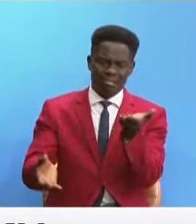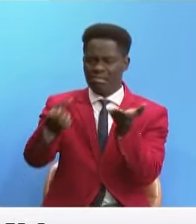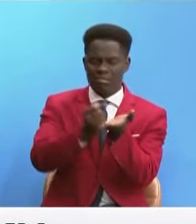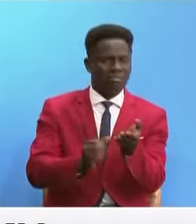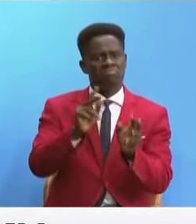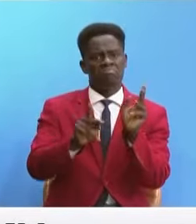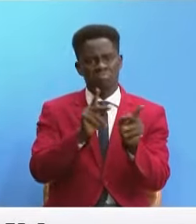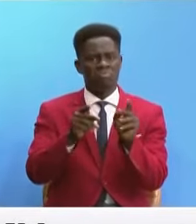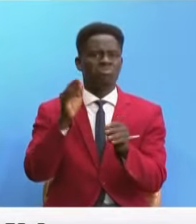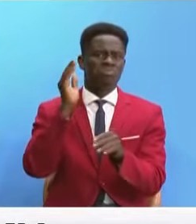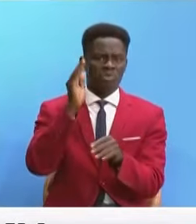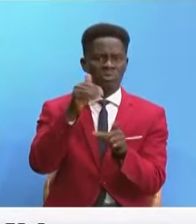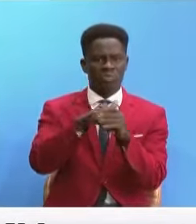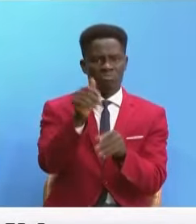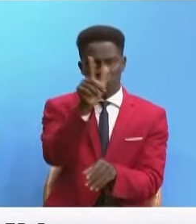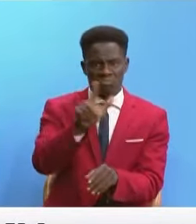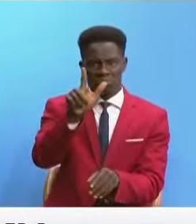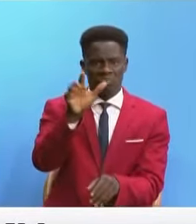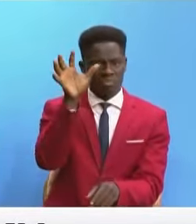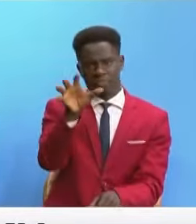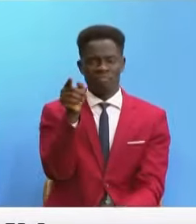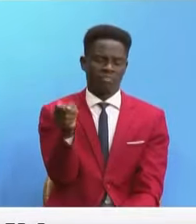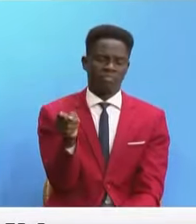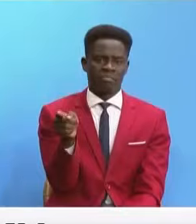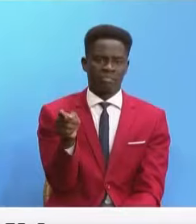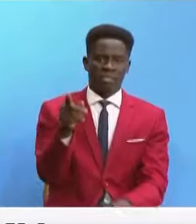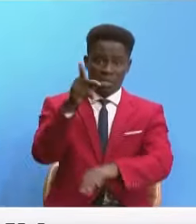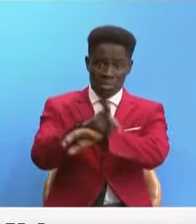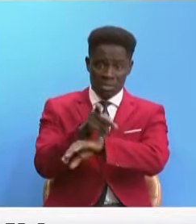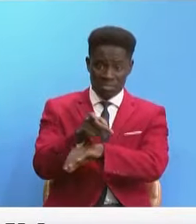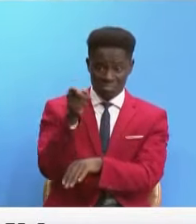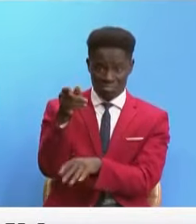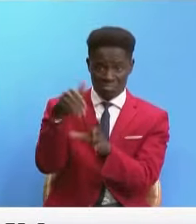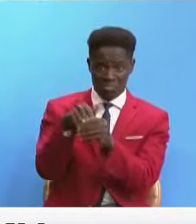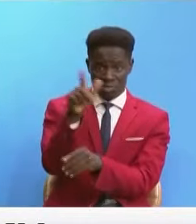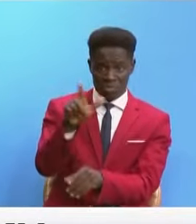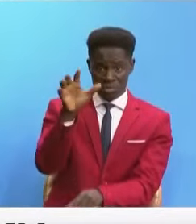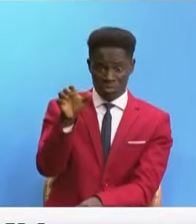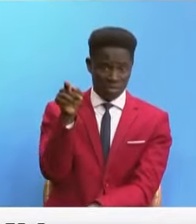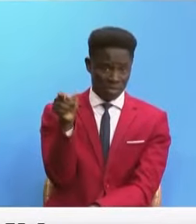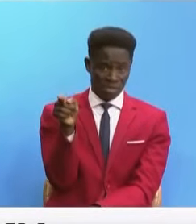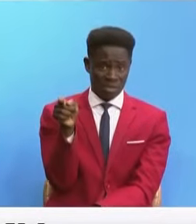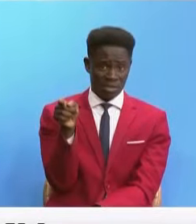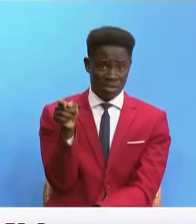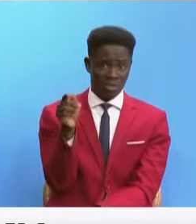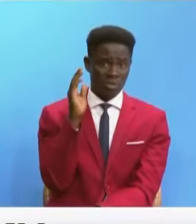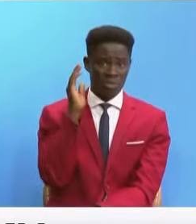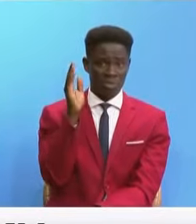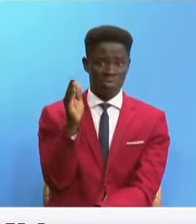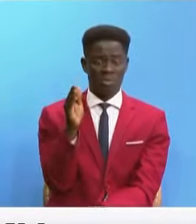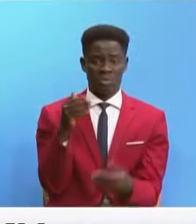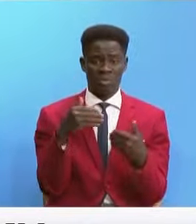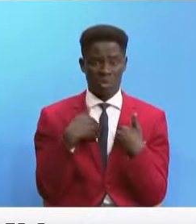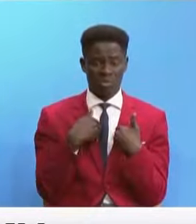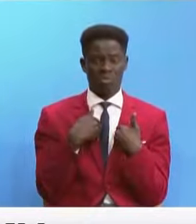in Luapula. This project will also produce at stage one 38 megawatts